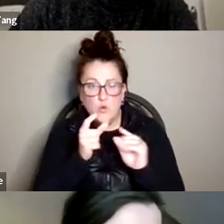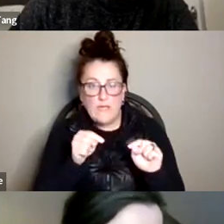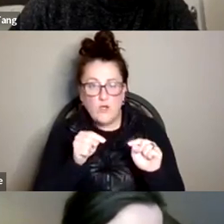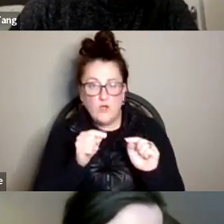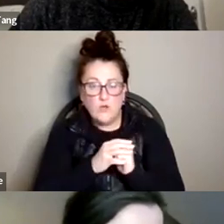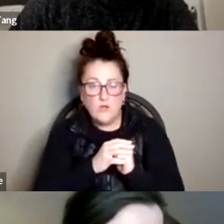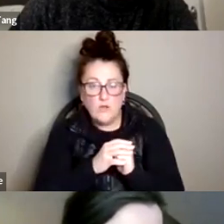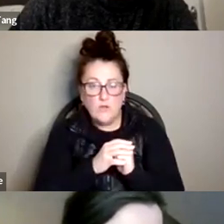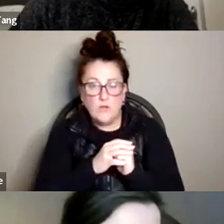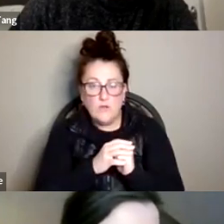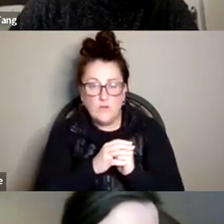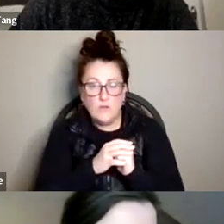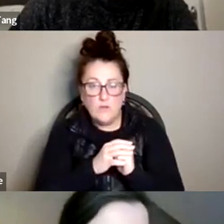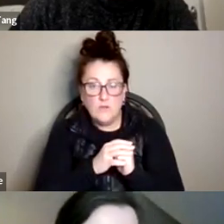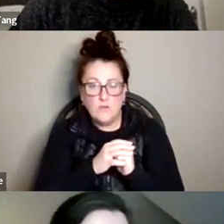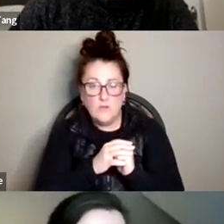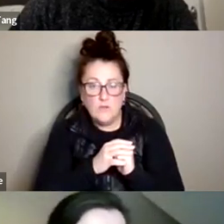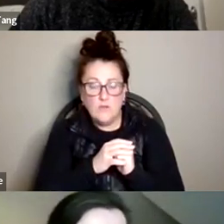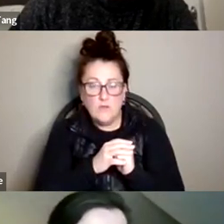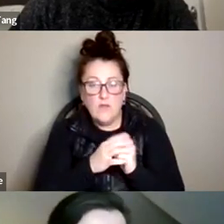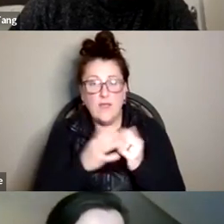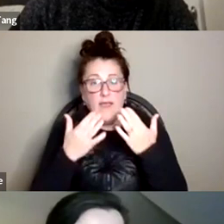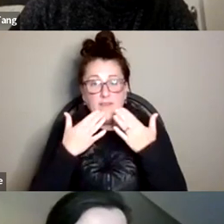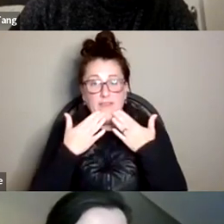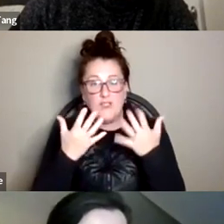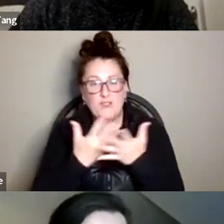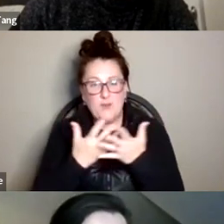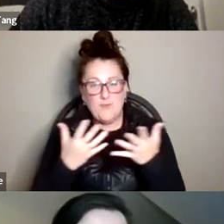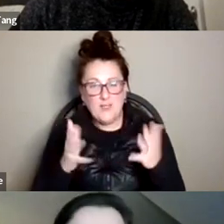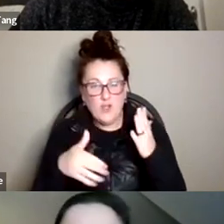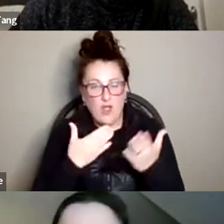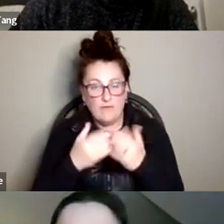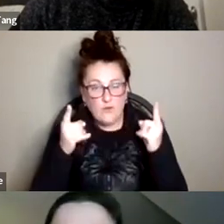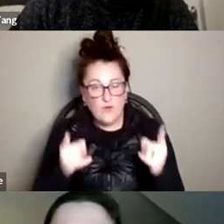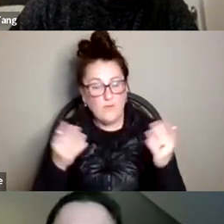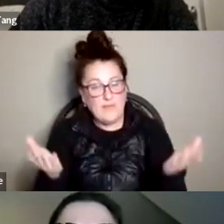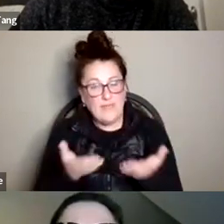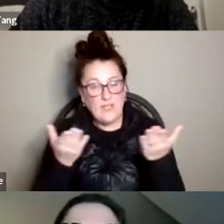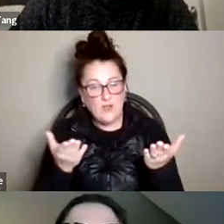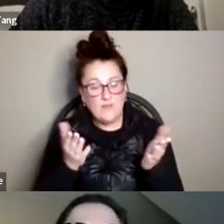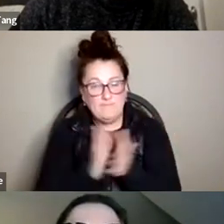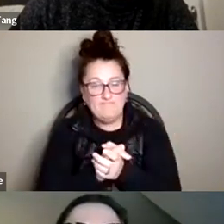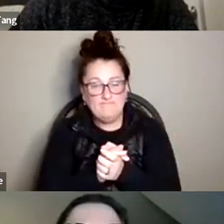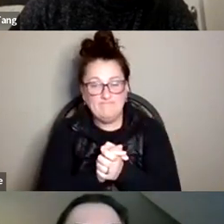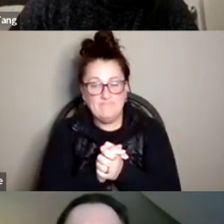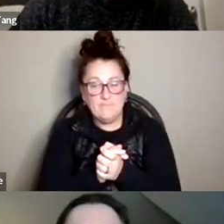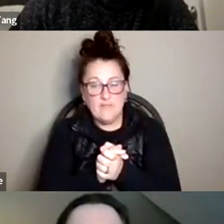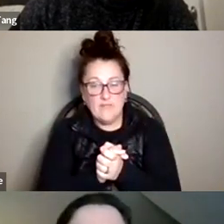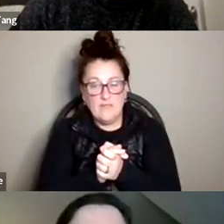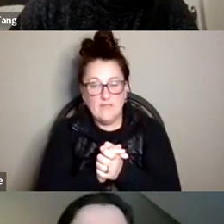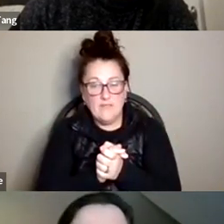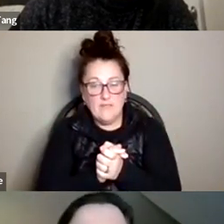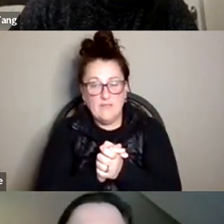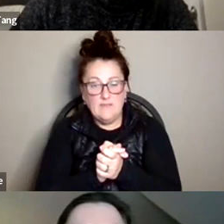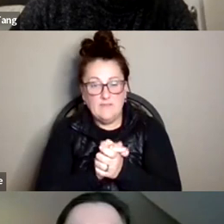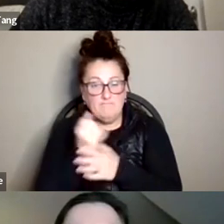So folks are slowly logging off. Again, thank you very much, all of you, for being here. And if folks will take note